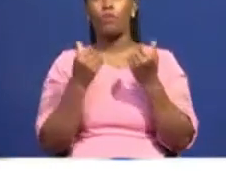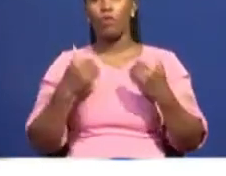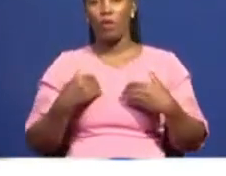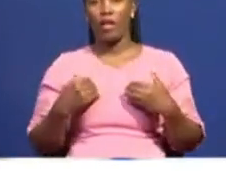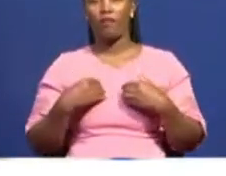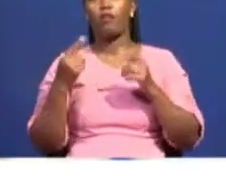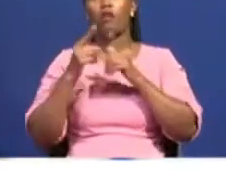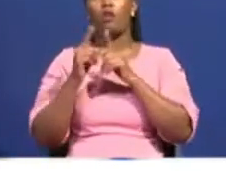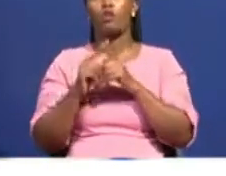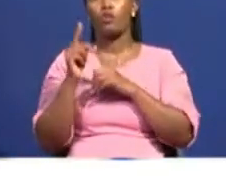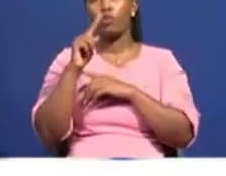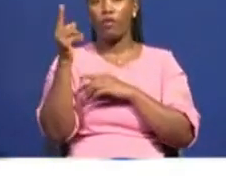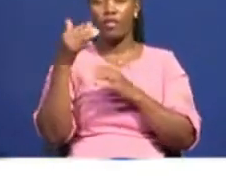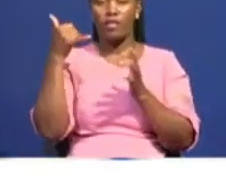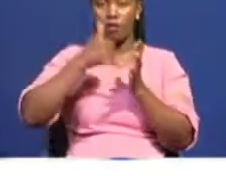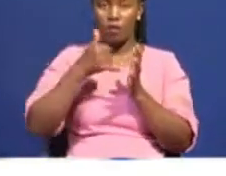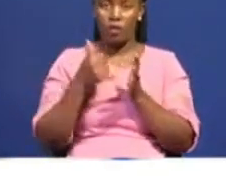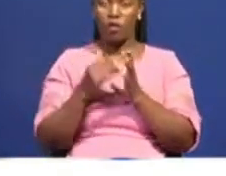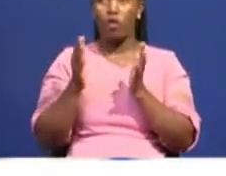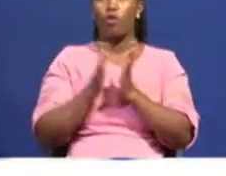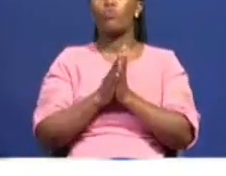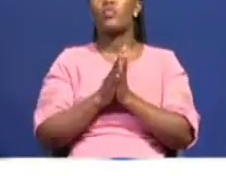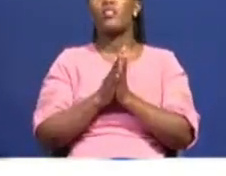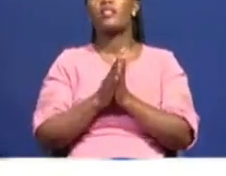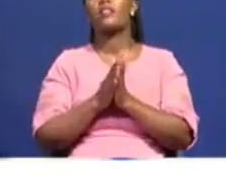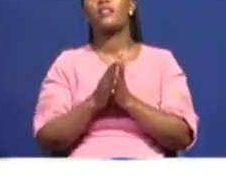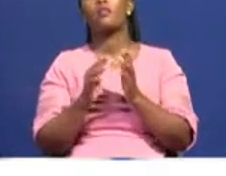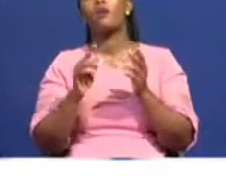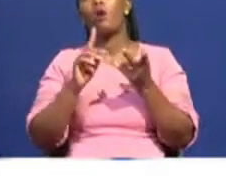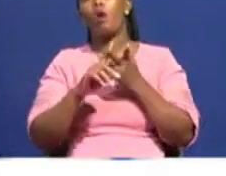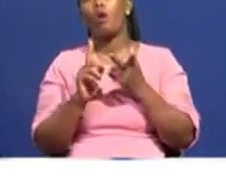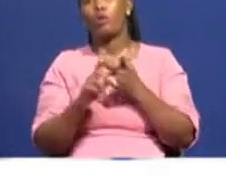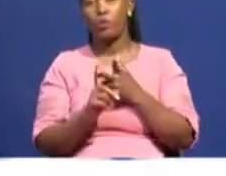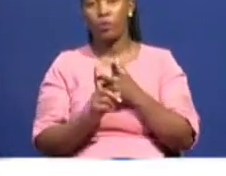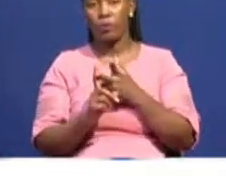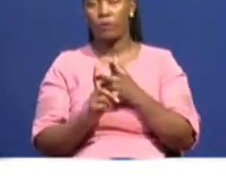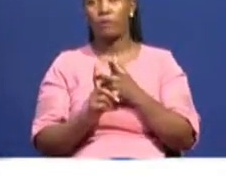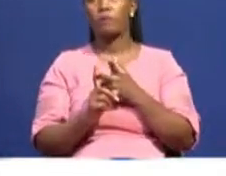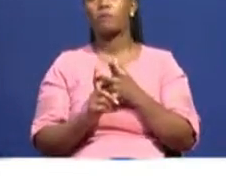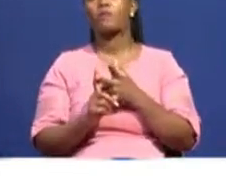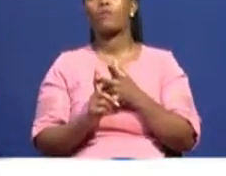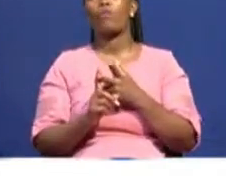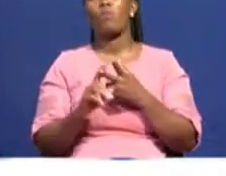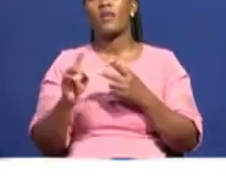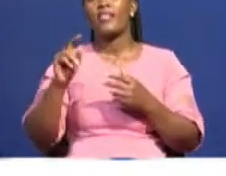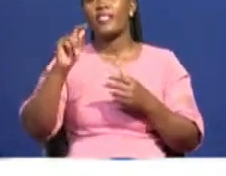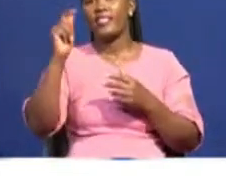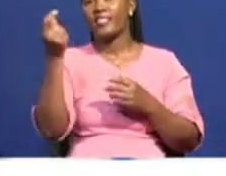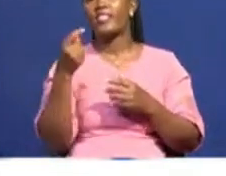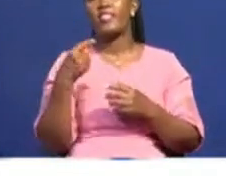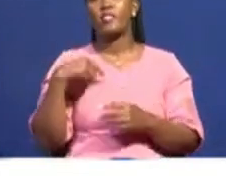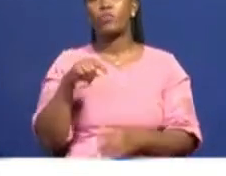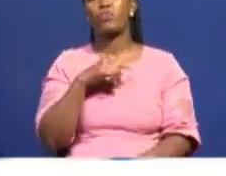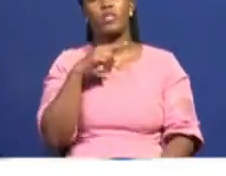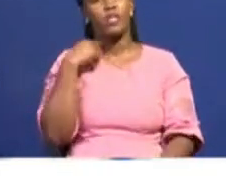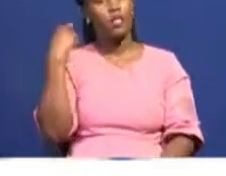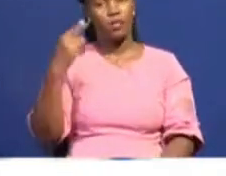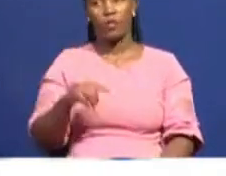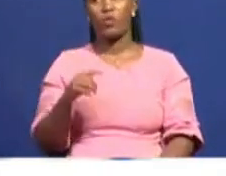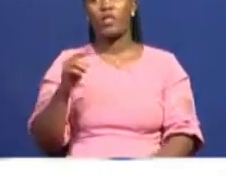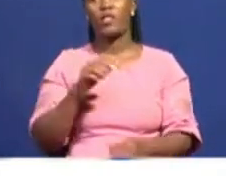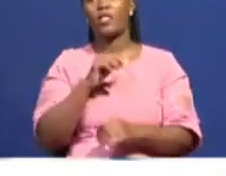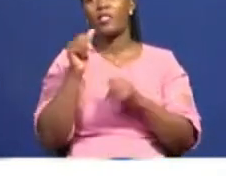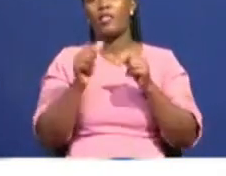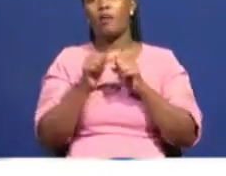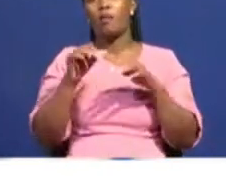first of all, towards the decarbonization aspect. And also, at the same time, as much as in Kenya we may take it for granted the fact that our grid is